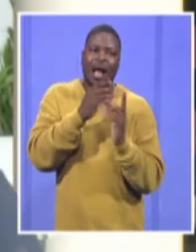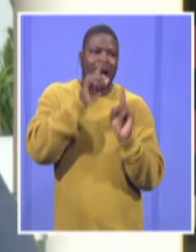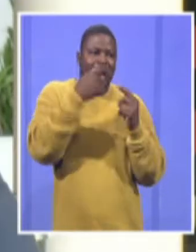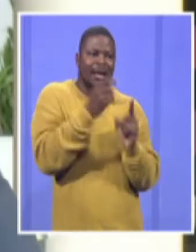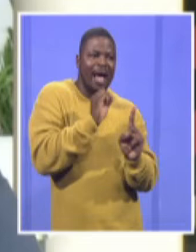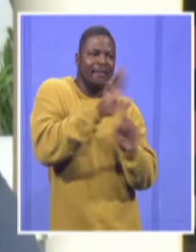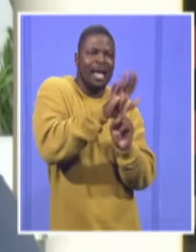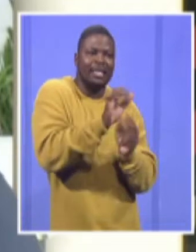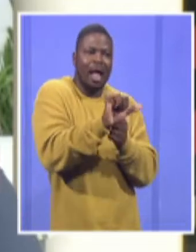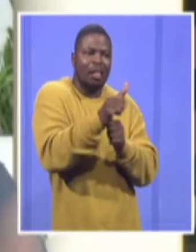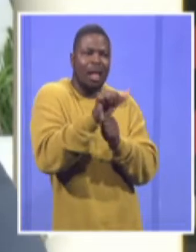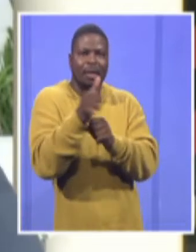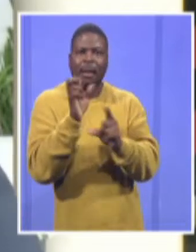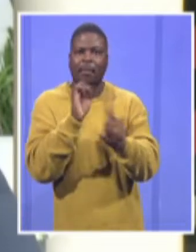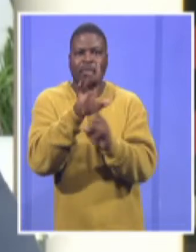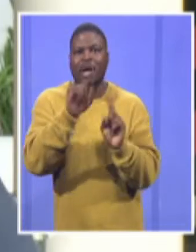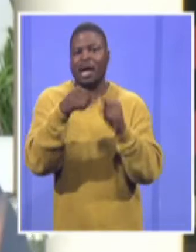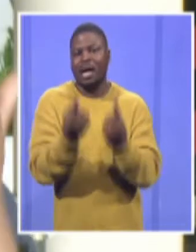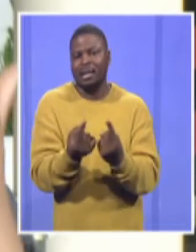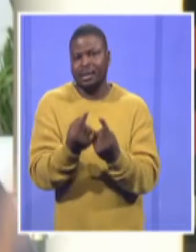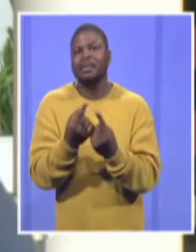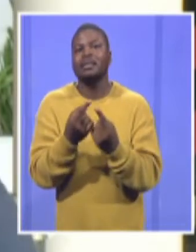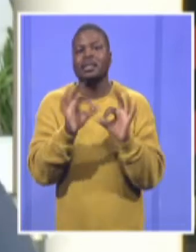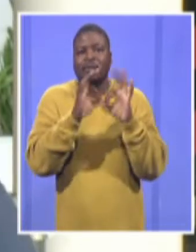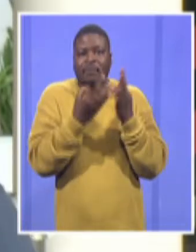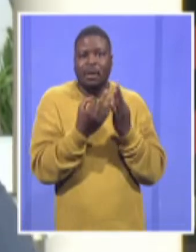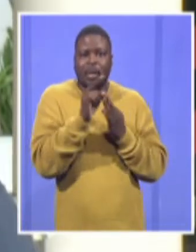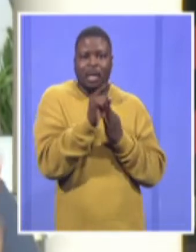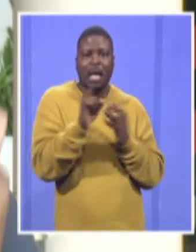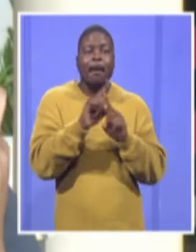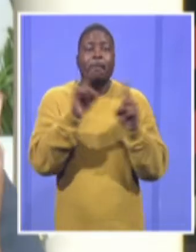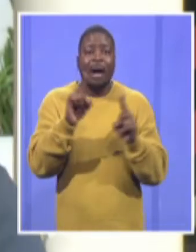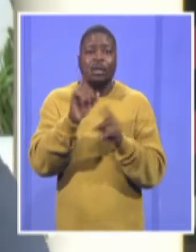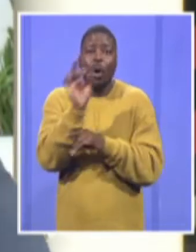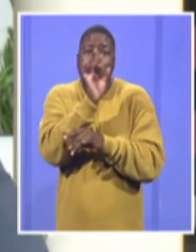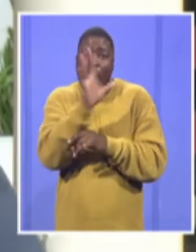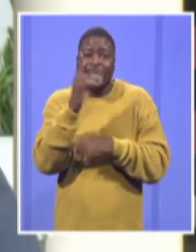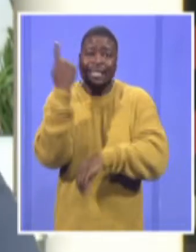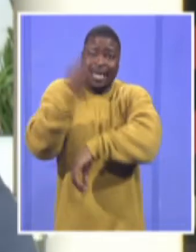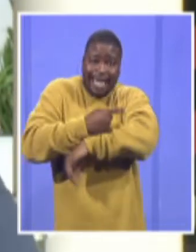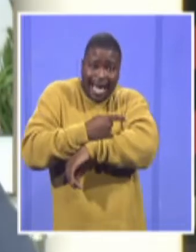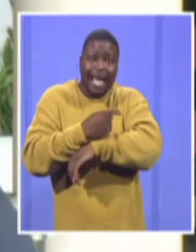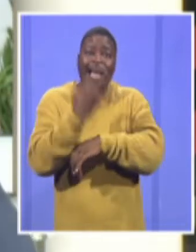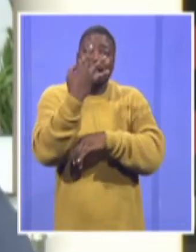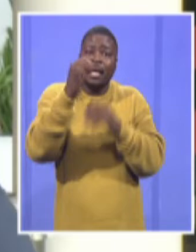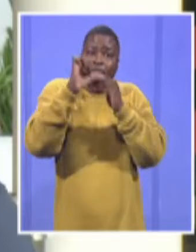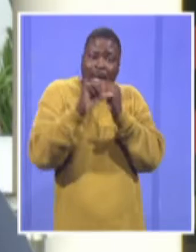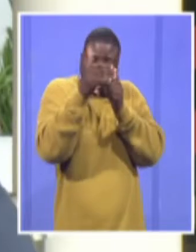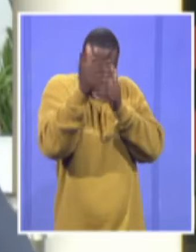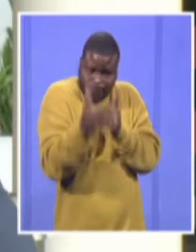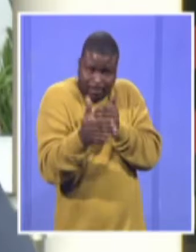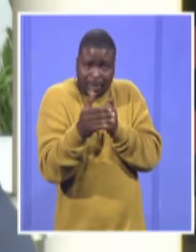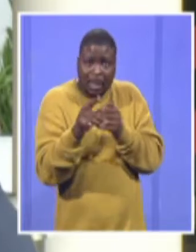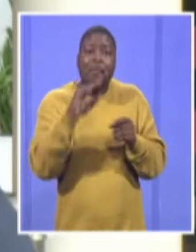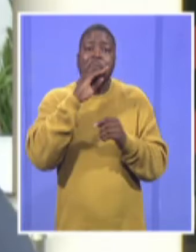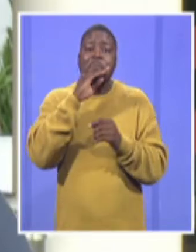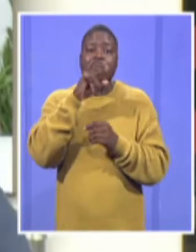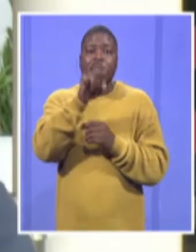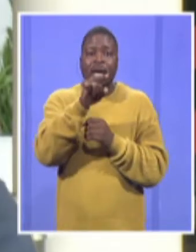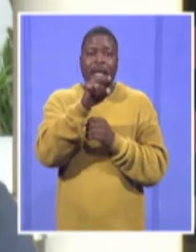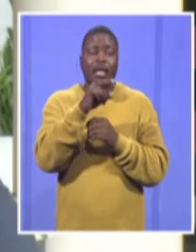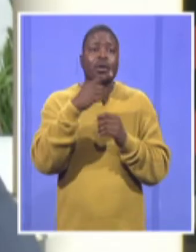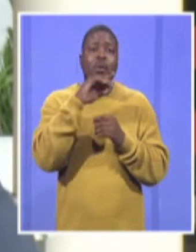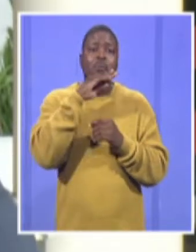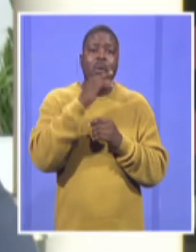it once a day, once a week, I mean to say, in 3 months. So it lessens the burden of taking pills every day,